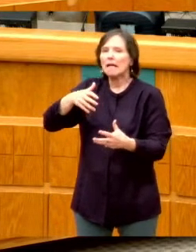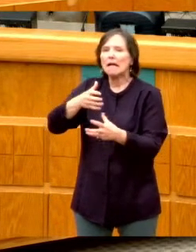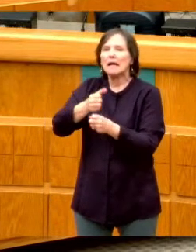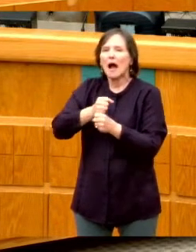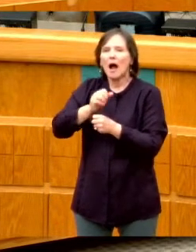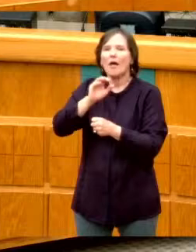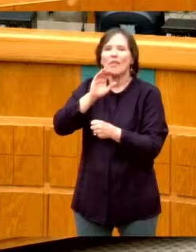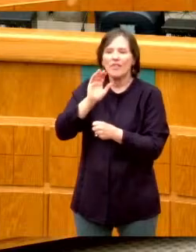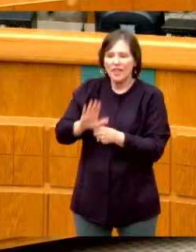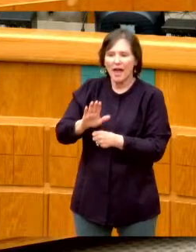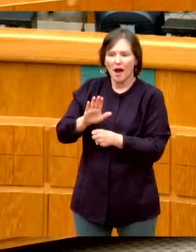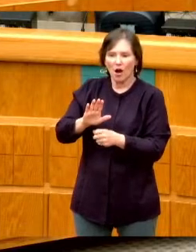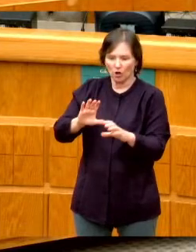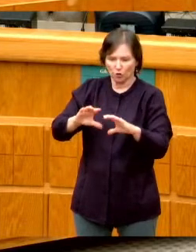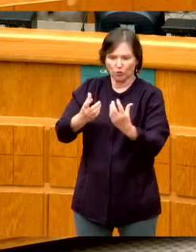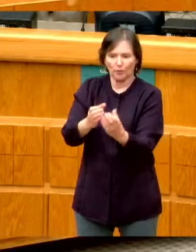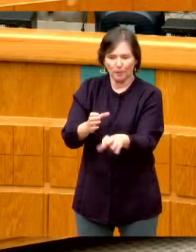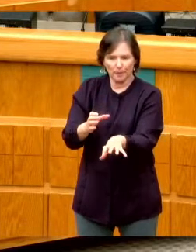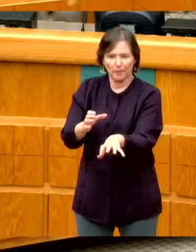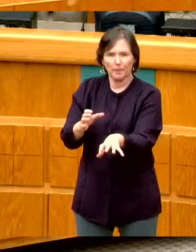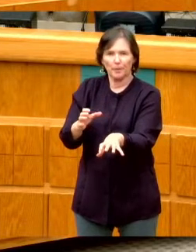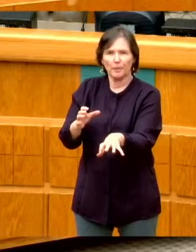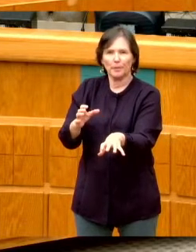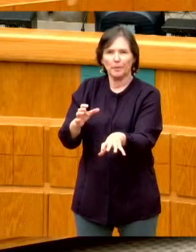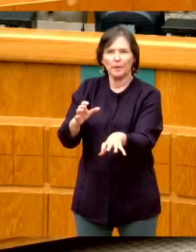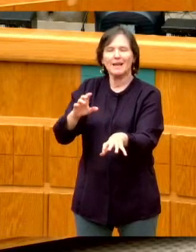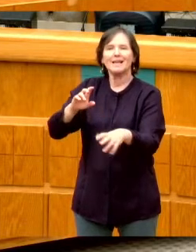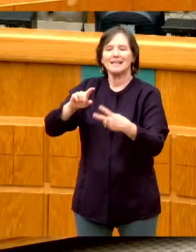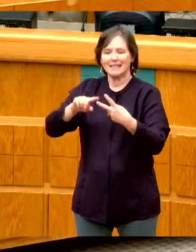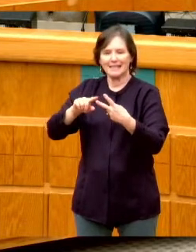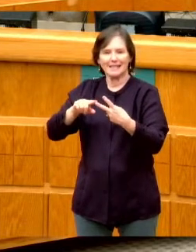So people are calling us, asking us, but that shipment has not